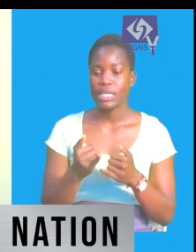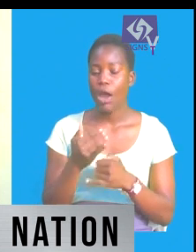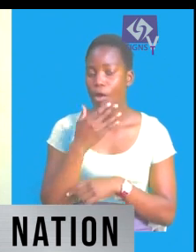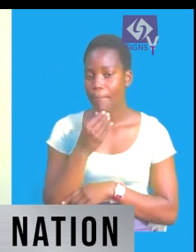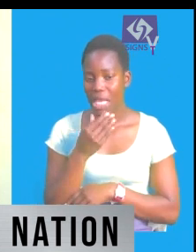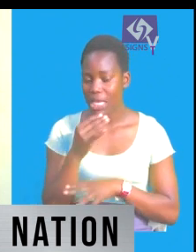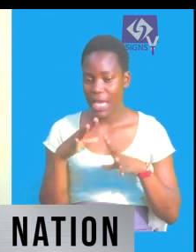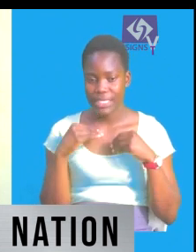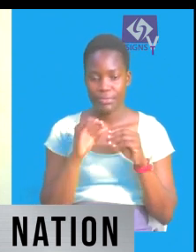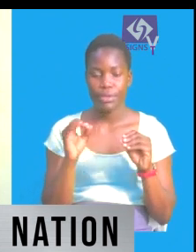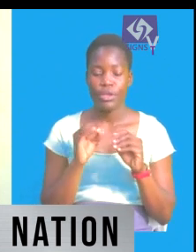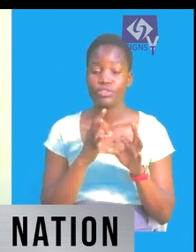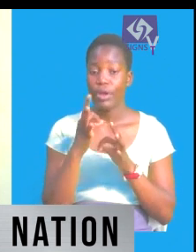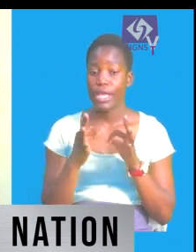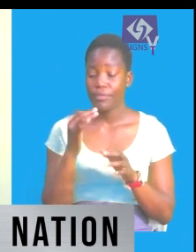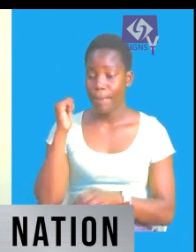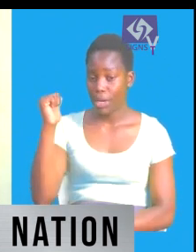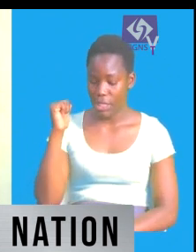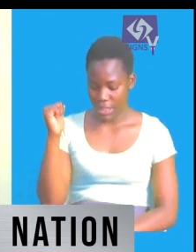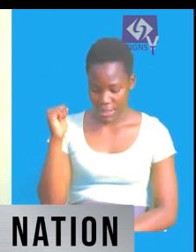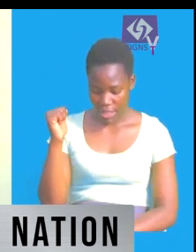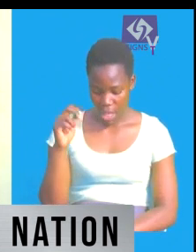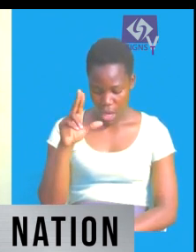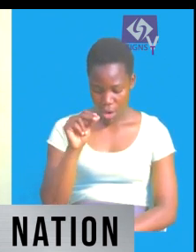would play their part,